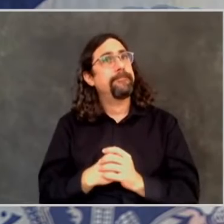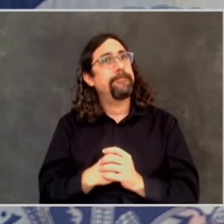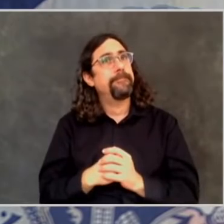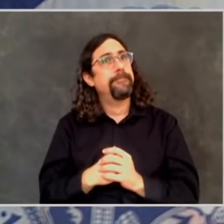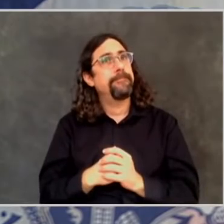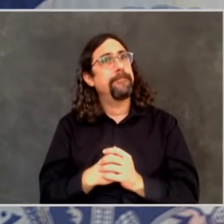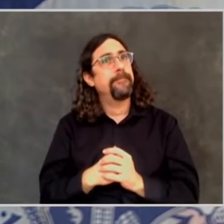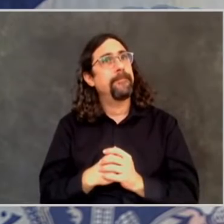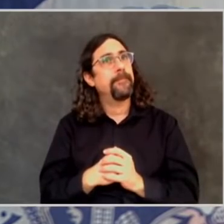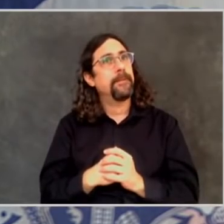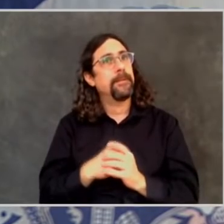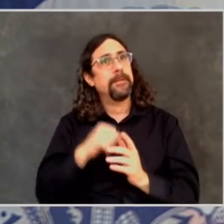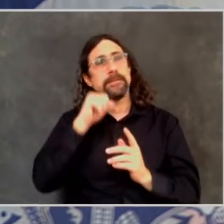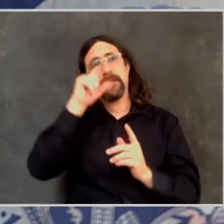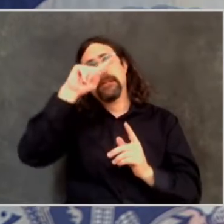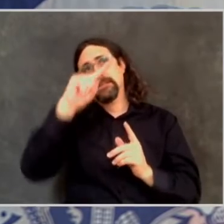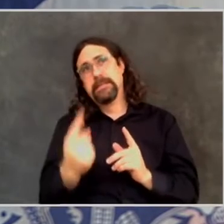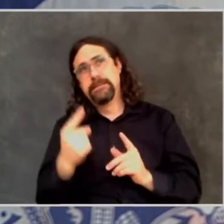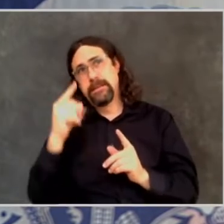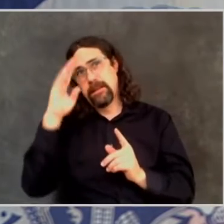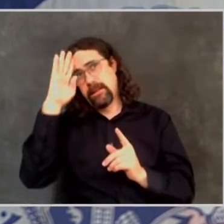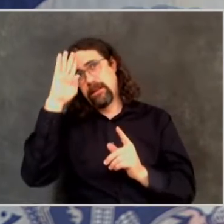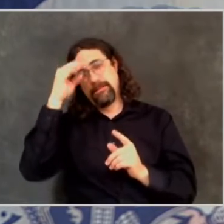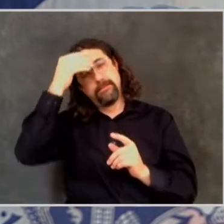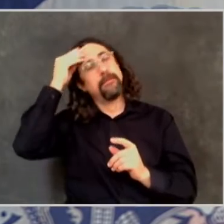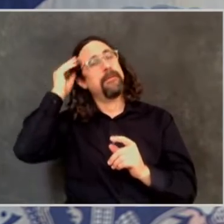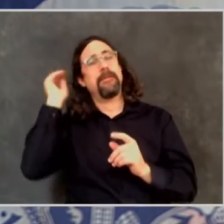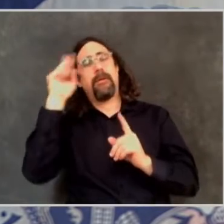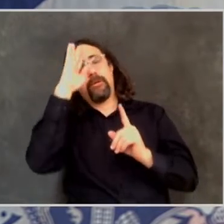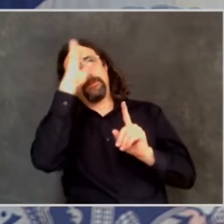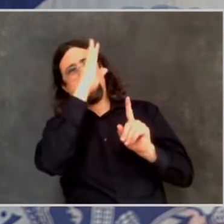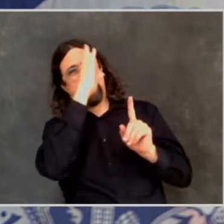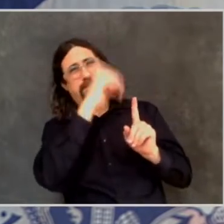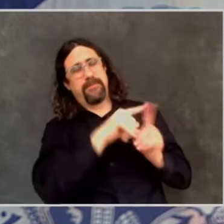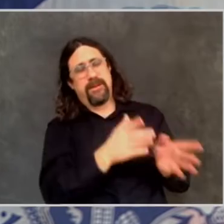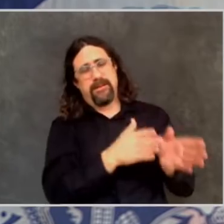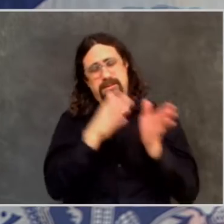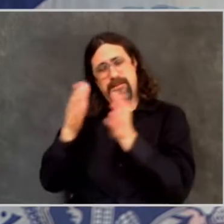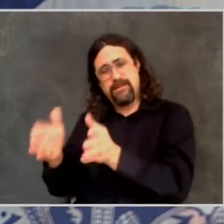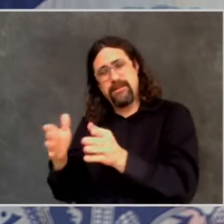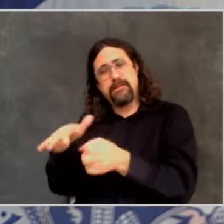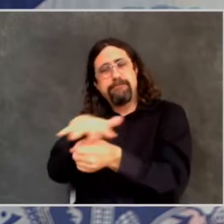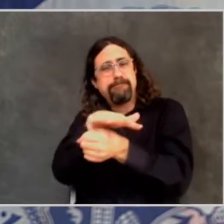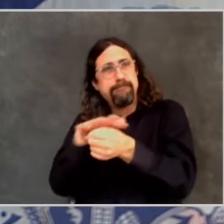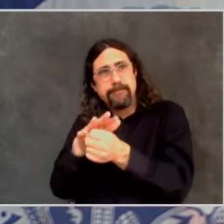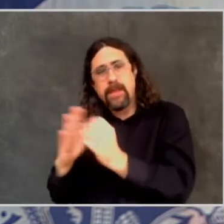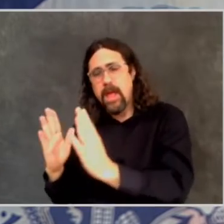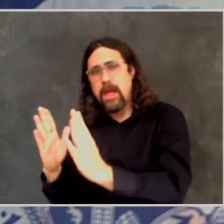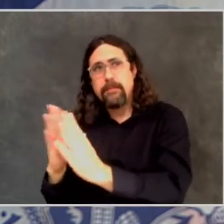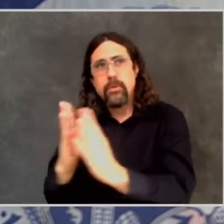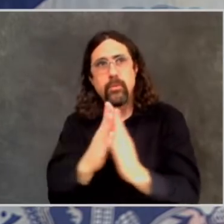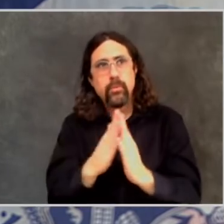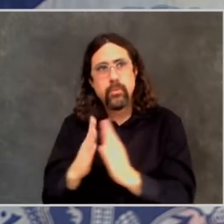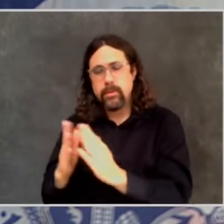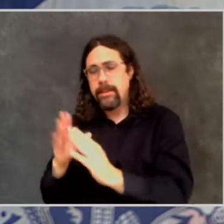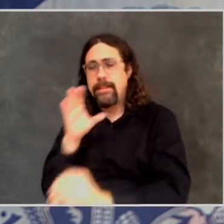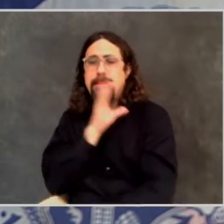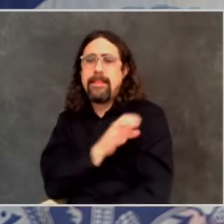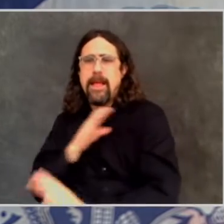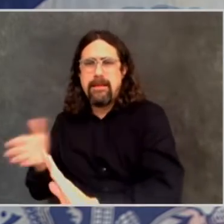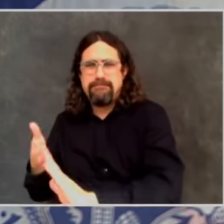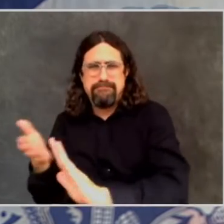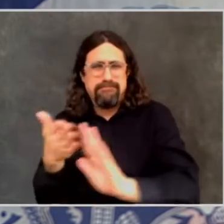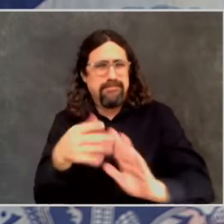always believed it's been a compassionate place since well before Franklin Roosevelt and the New Deal. This was a city that put a huge amount into